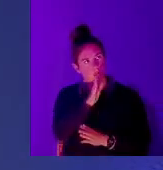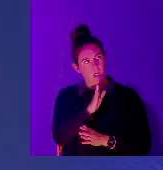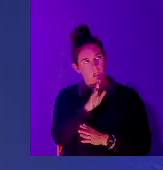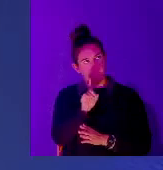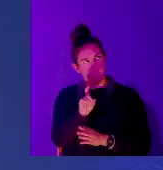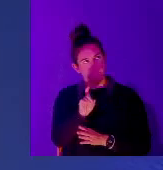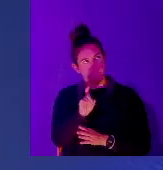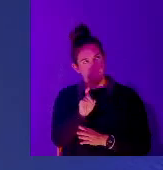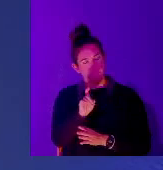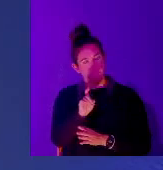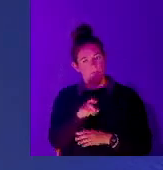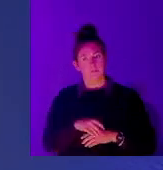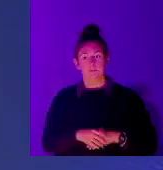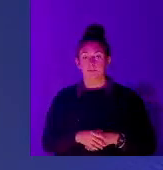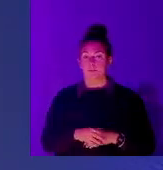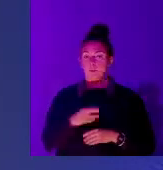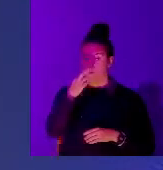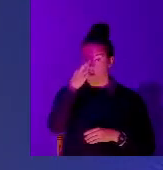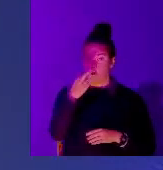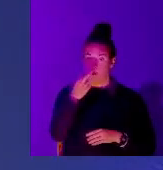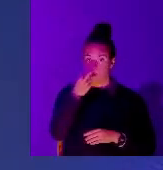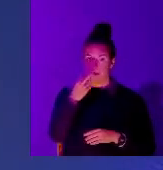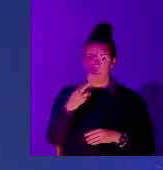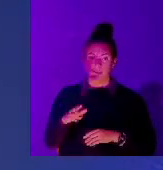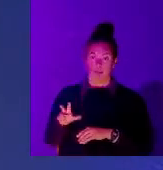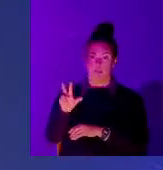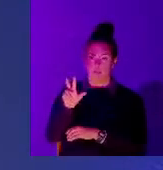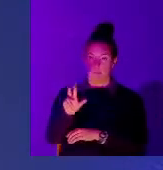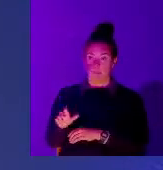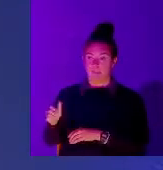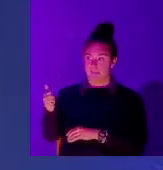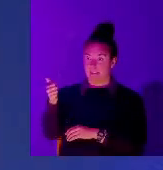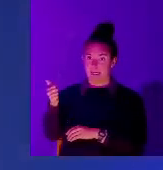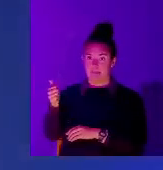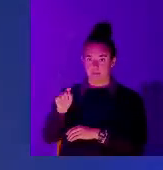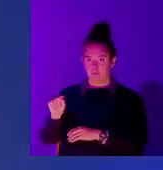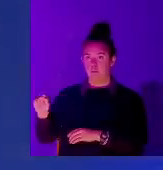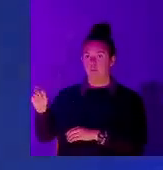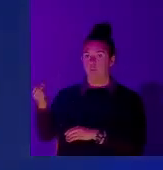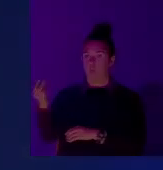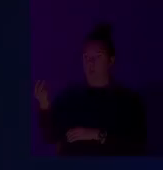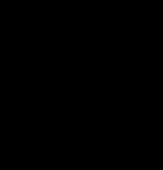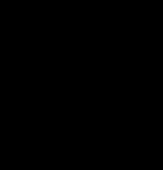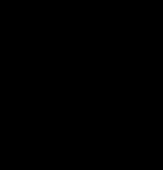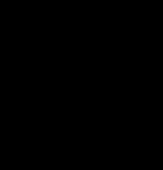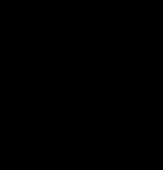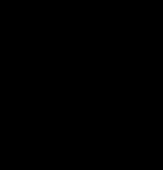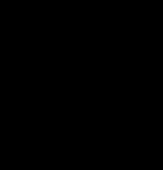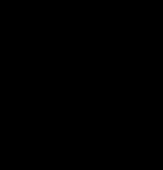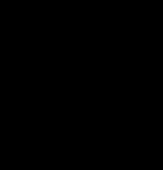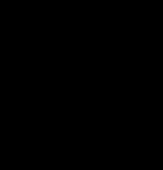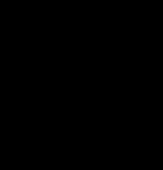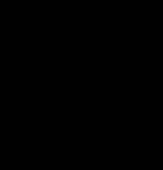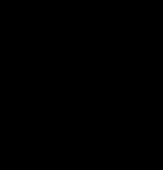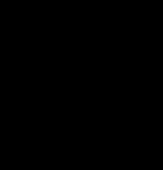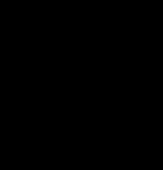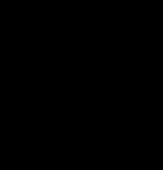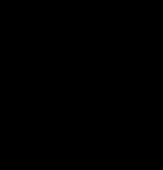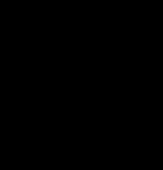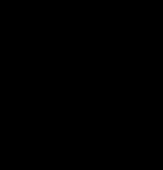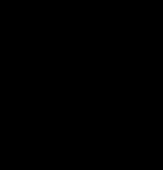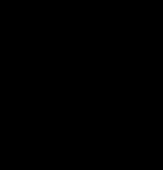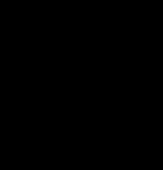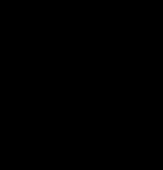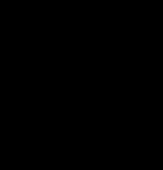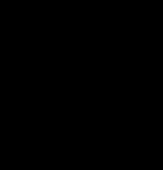Romans 3:10 to 12 tells us, as it is written, there is none righteous, no, not one.